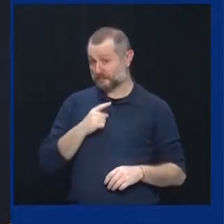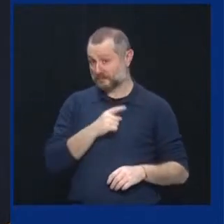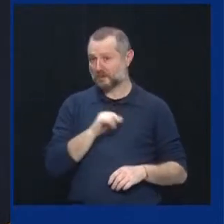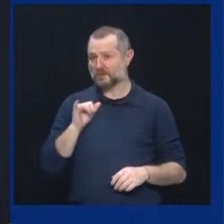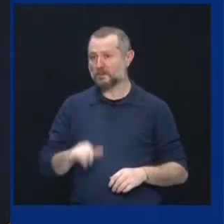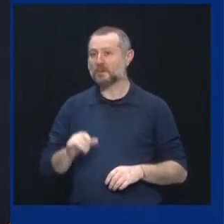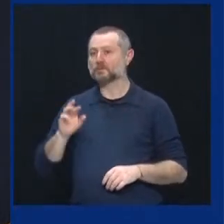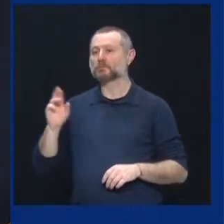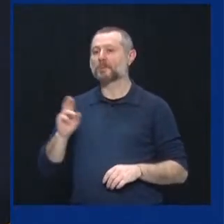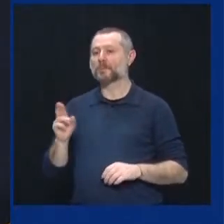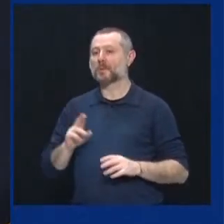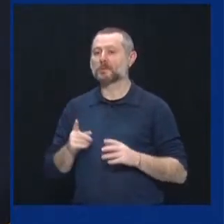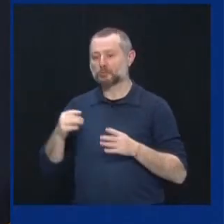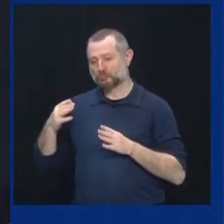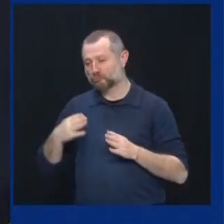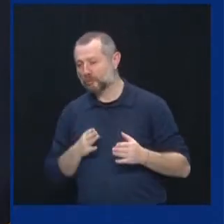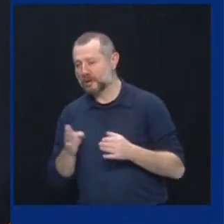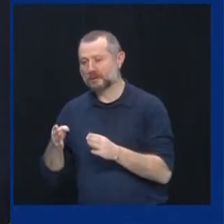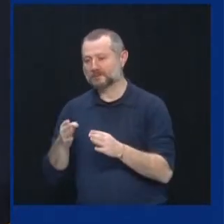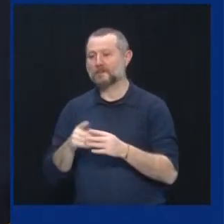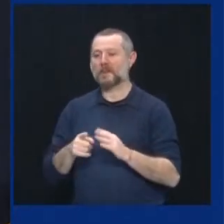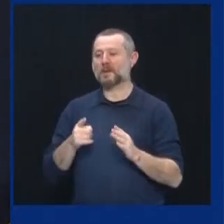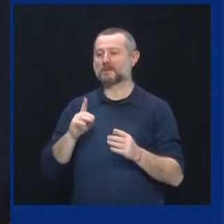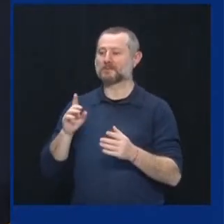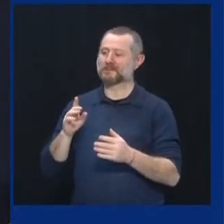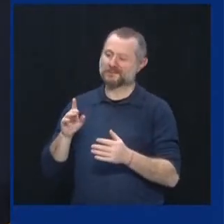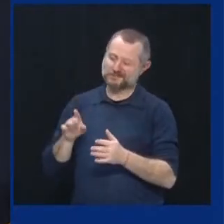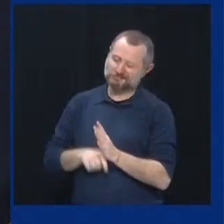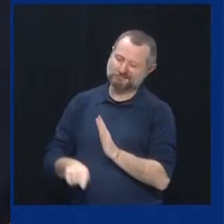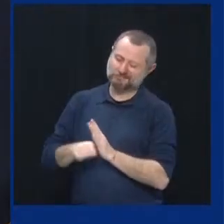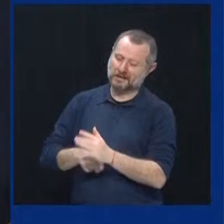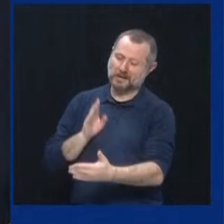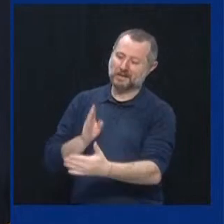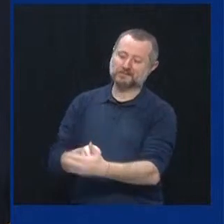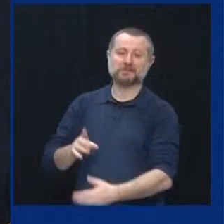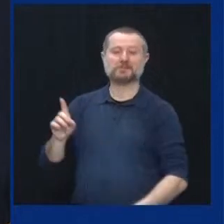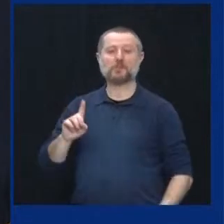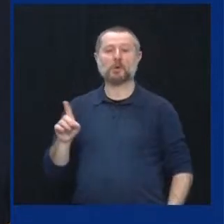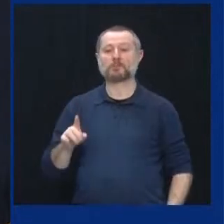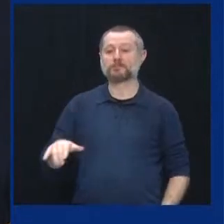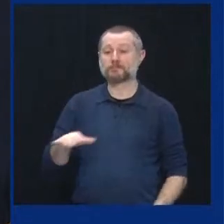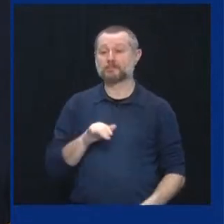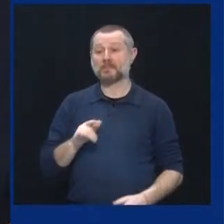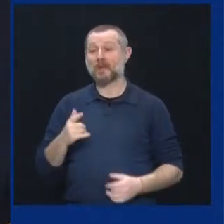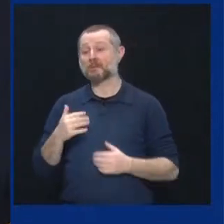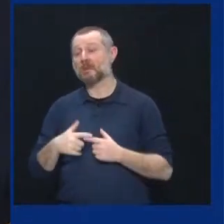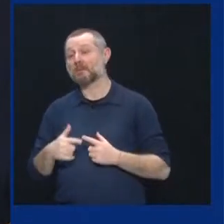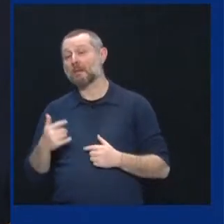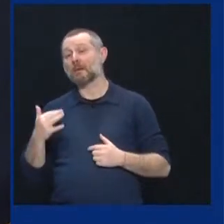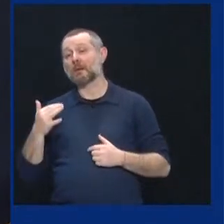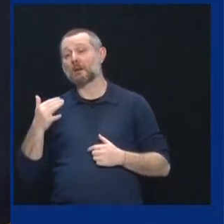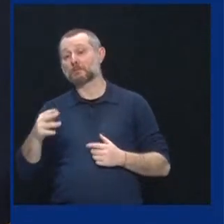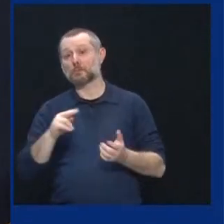strategy. It blew up when the nursing homes